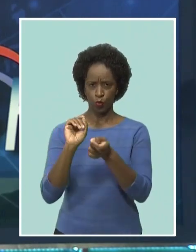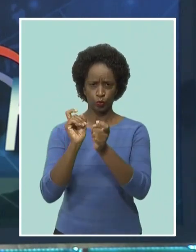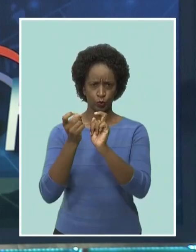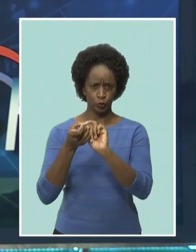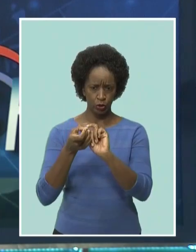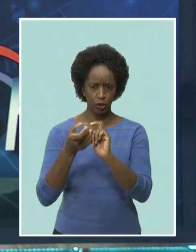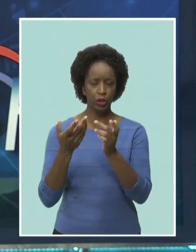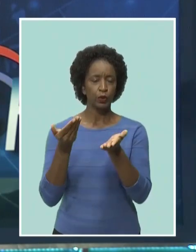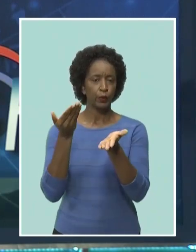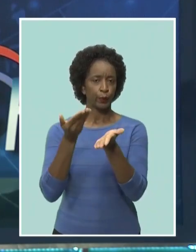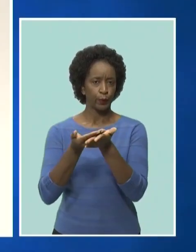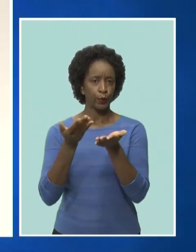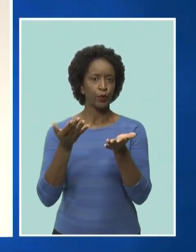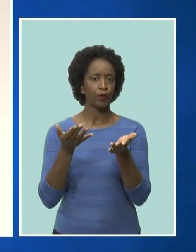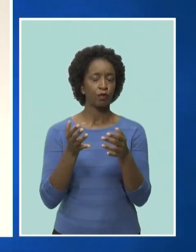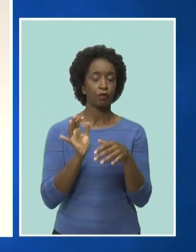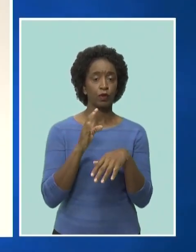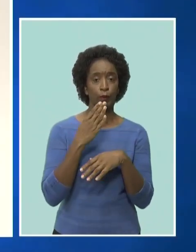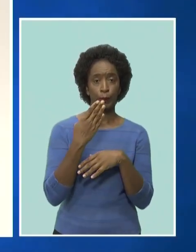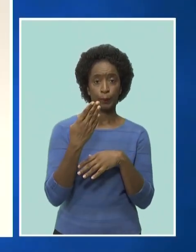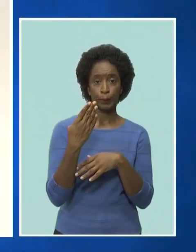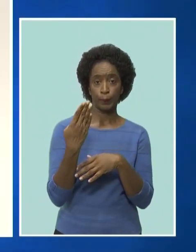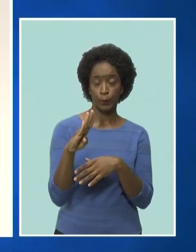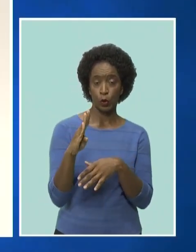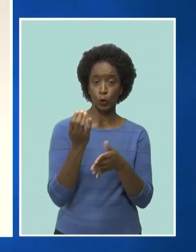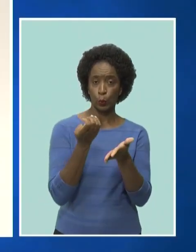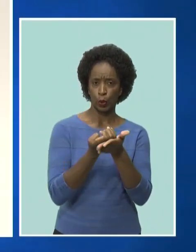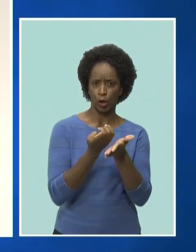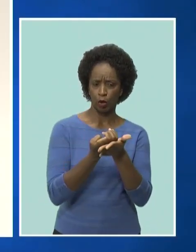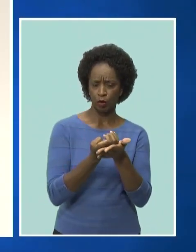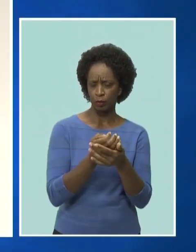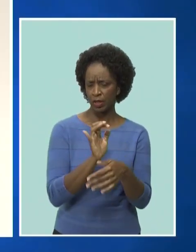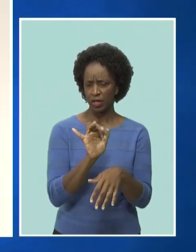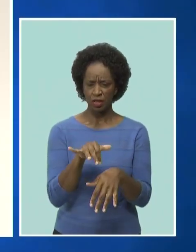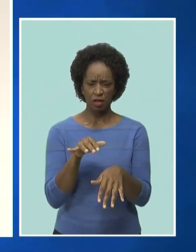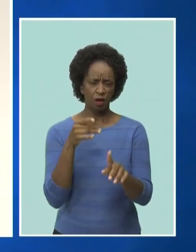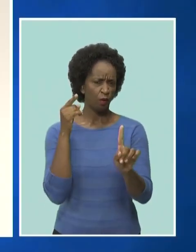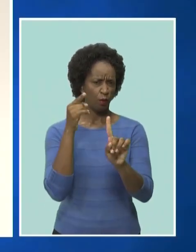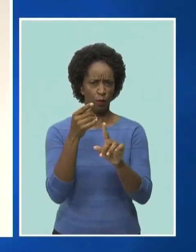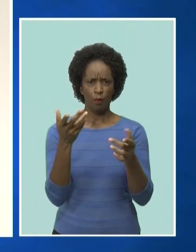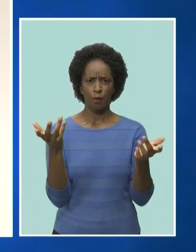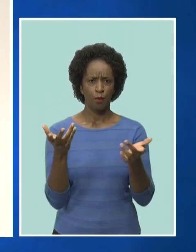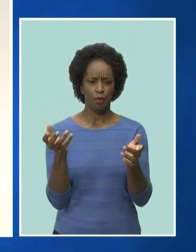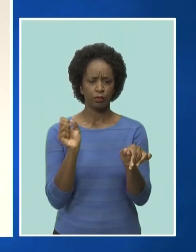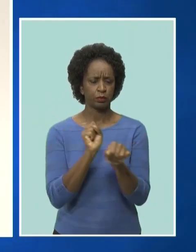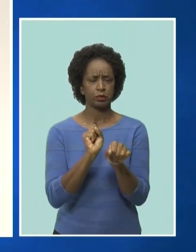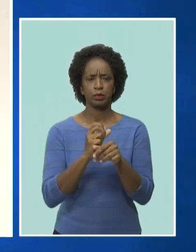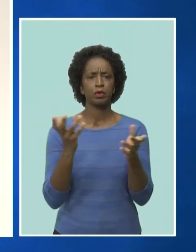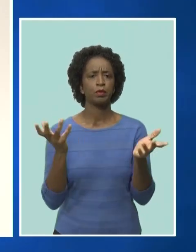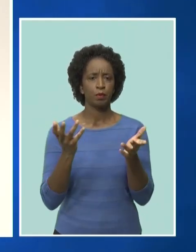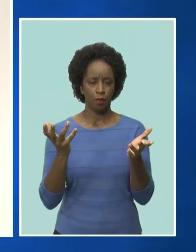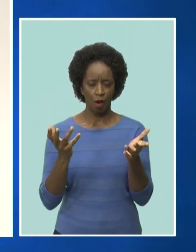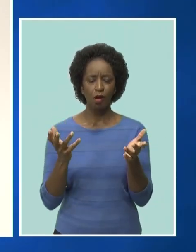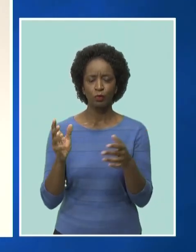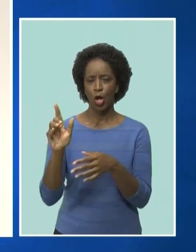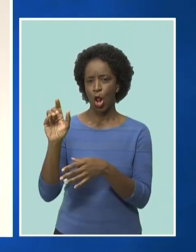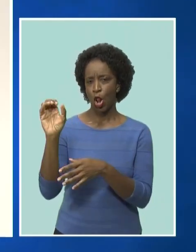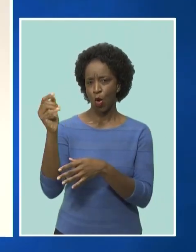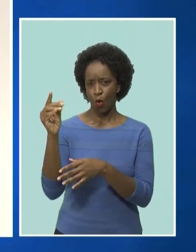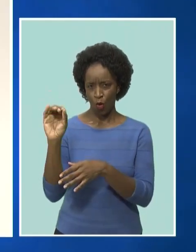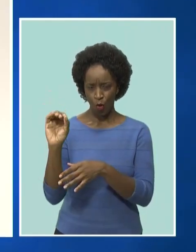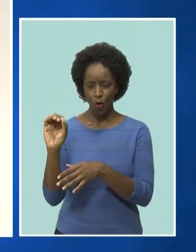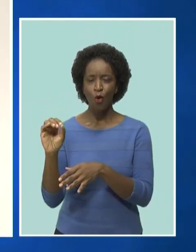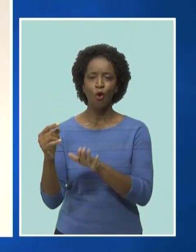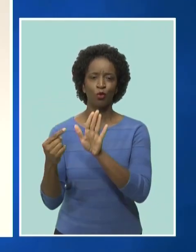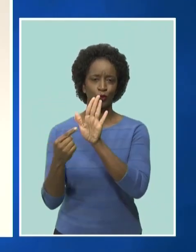economy. We were now at a stage where, because the blue economy was starting to become prominent, and because we were